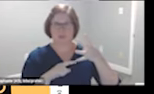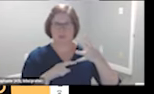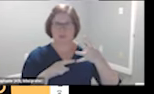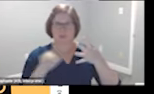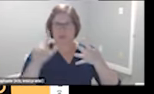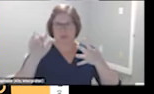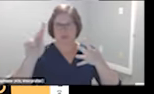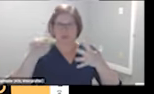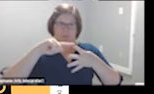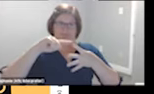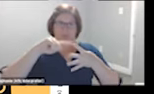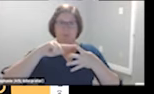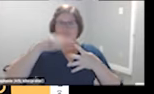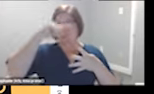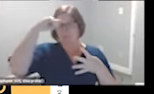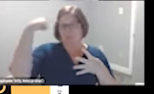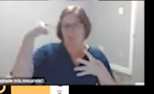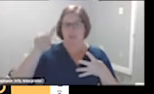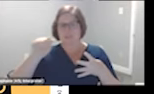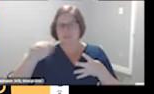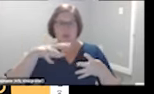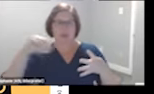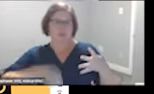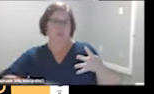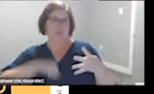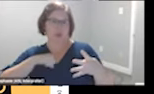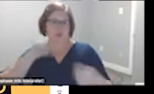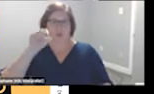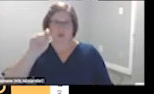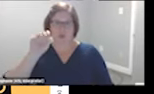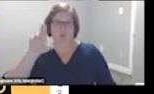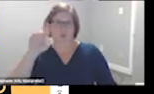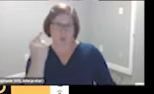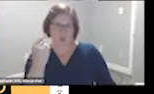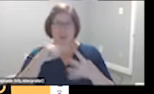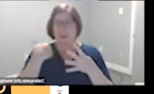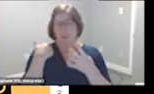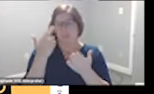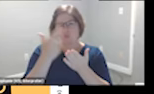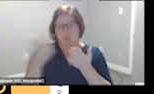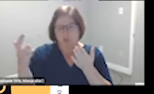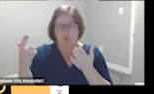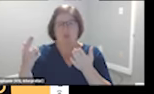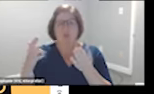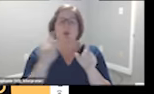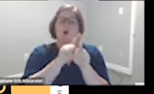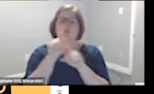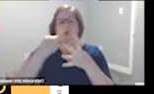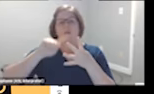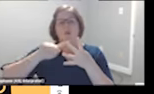blackdisabledandproud.org that has resources for college students. They also have some readings on the intersection of race, disability,